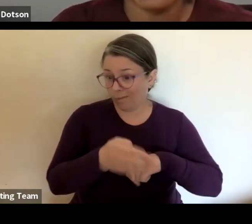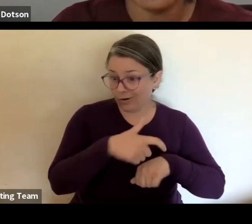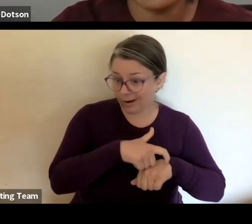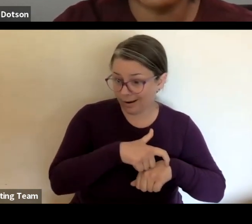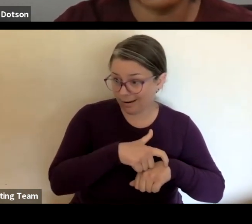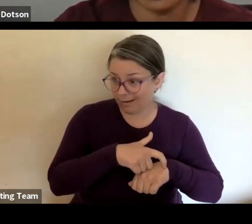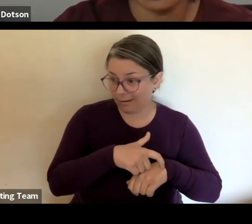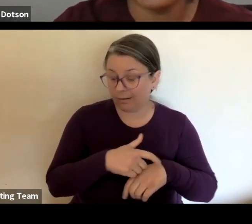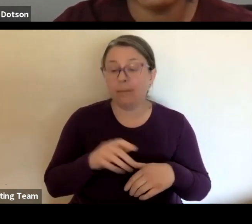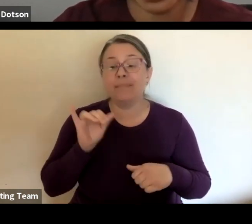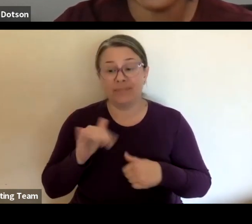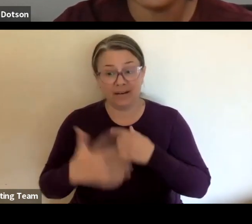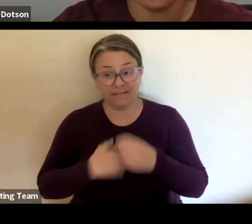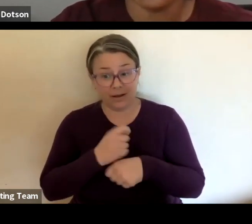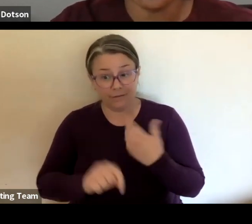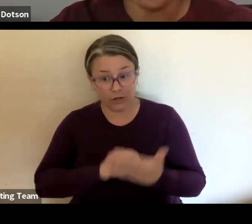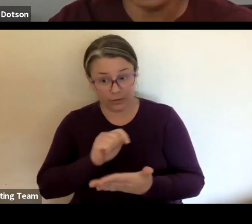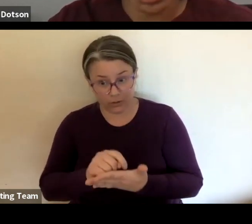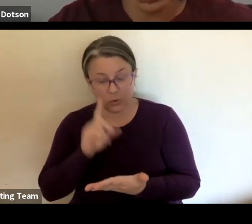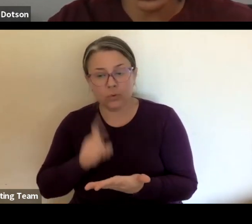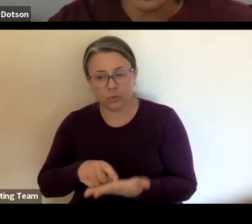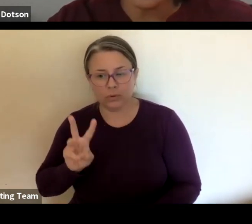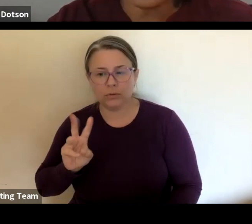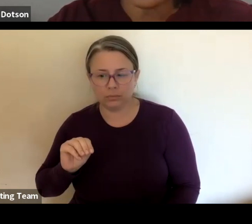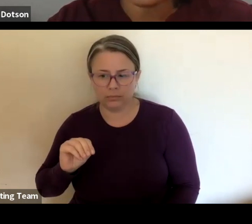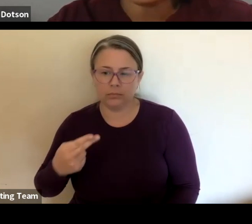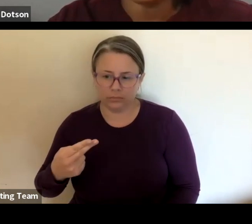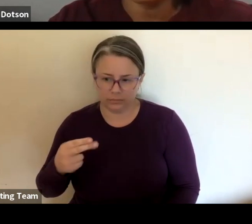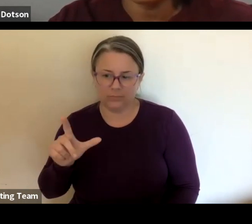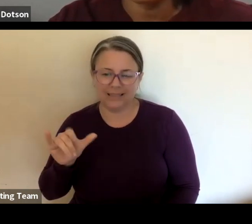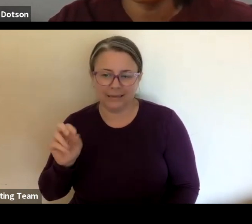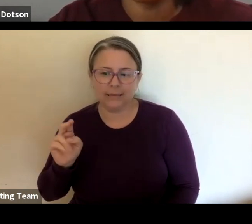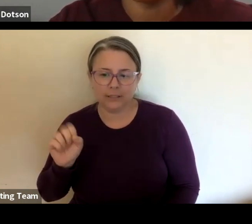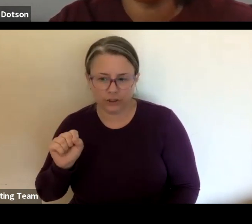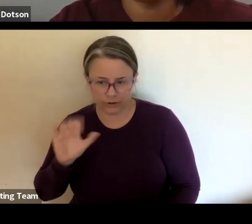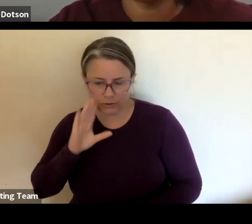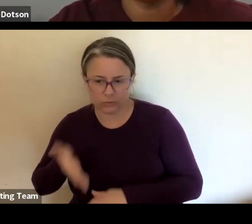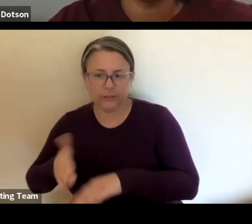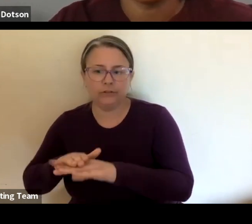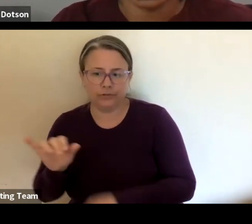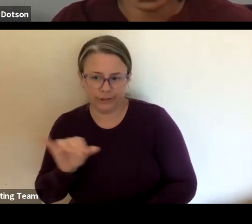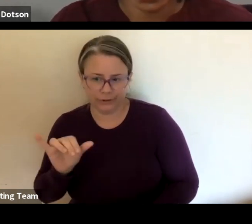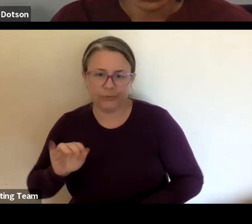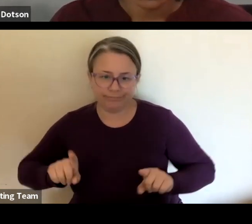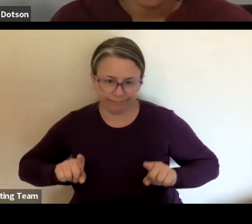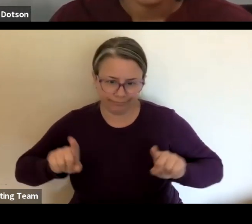So this is just showing you some supporting evidence for the vascular depression hypothesis.